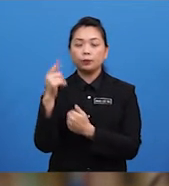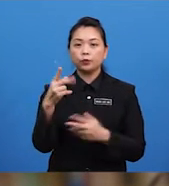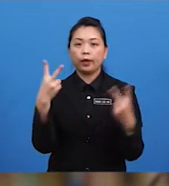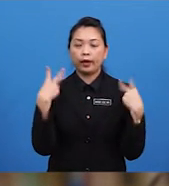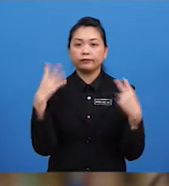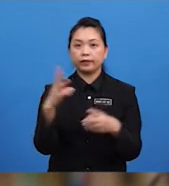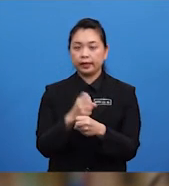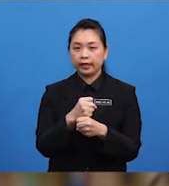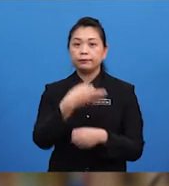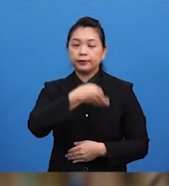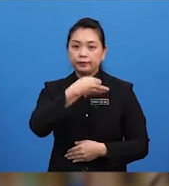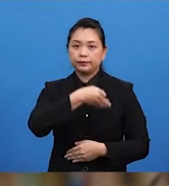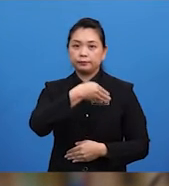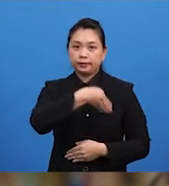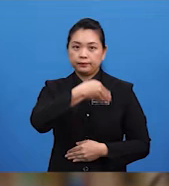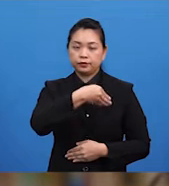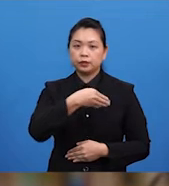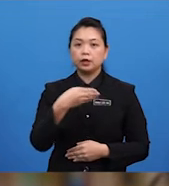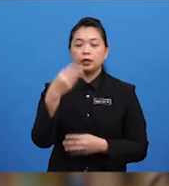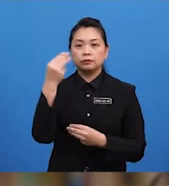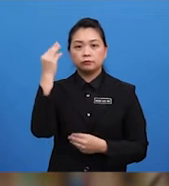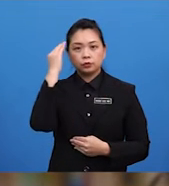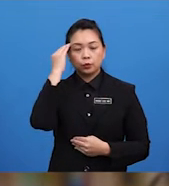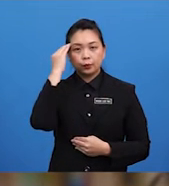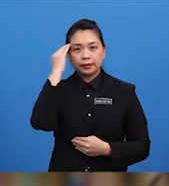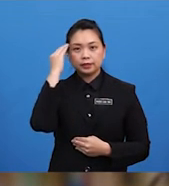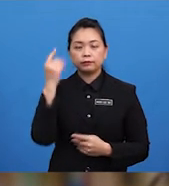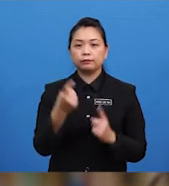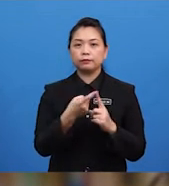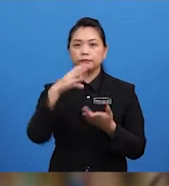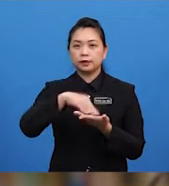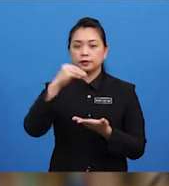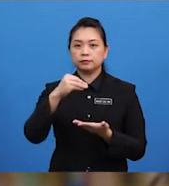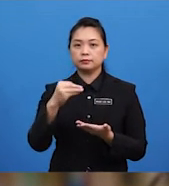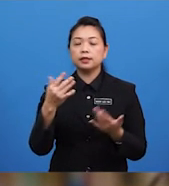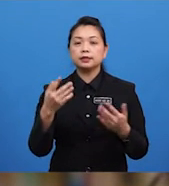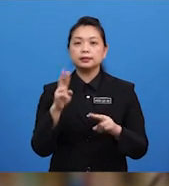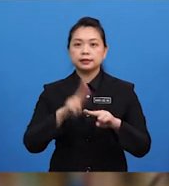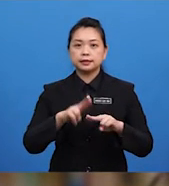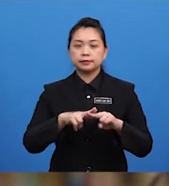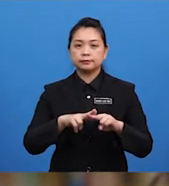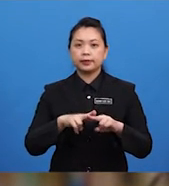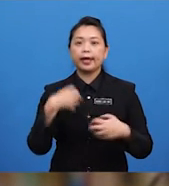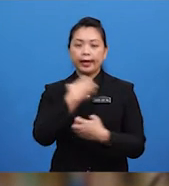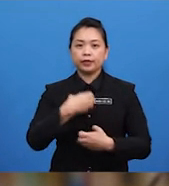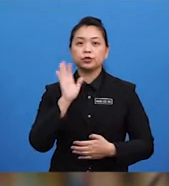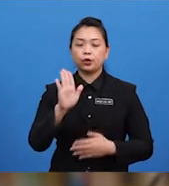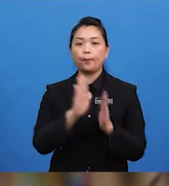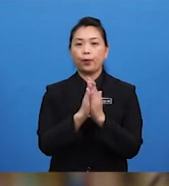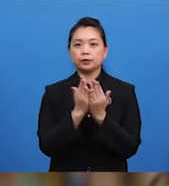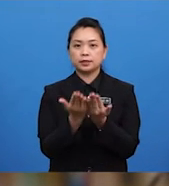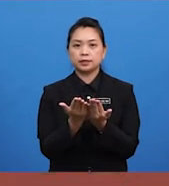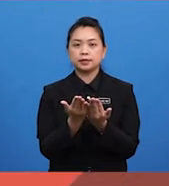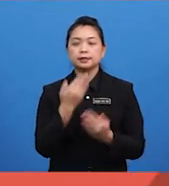Hope you have gained beneficial knowledge from today's MUET reading lesson. Sit back, relax, and enjoy your